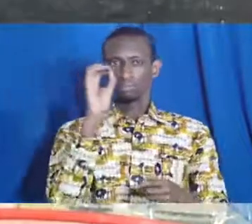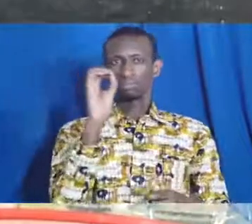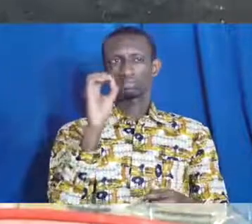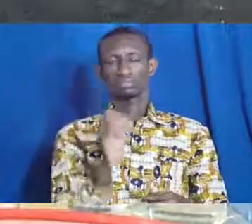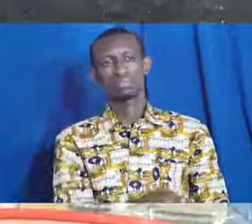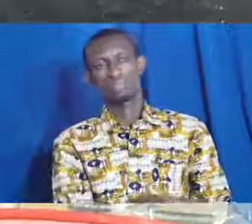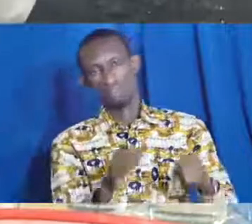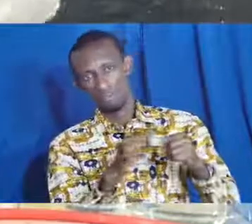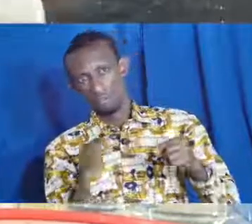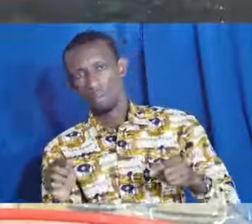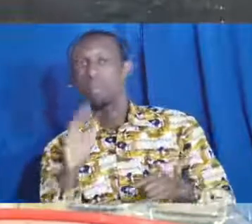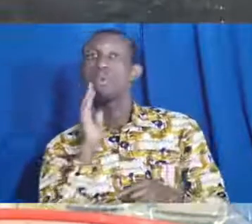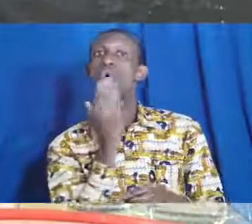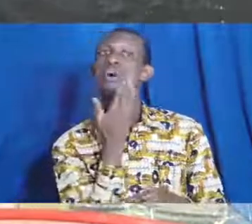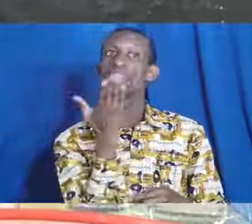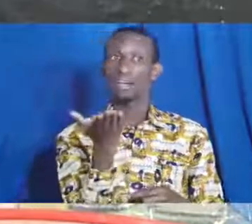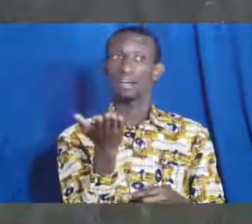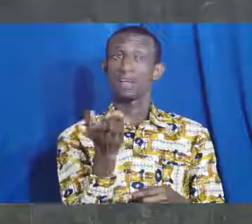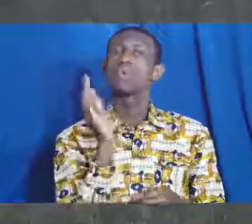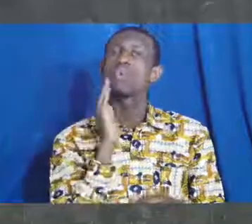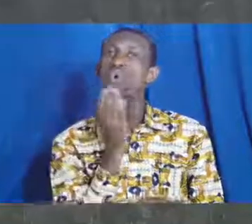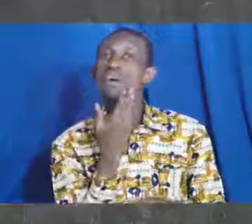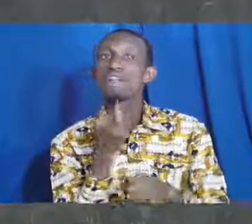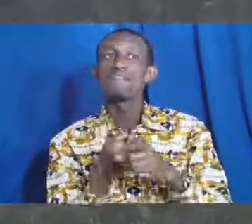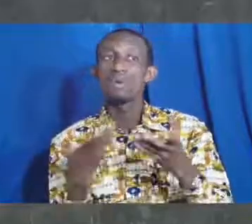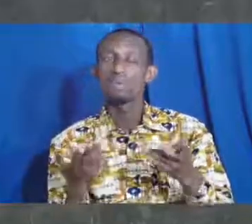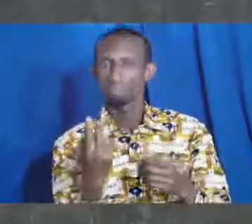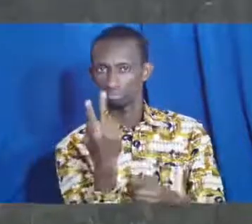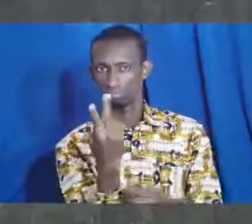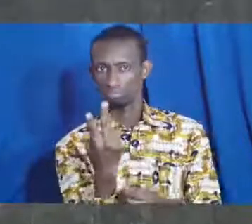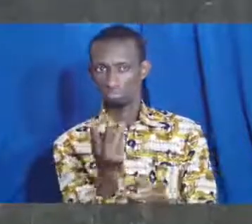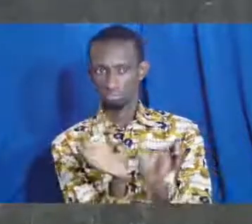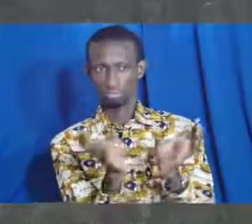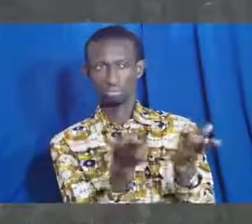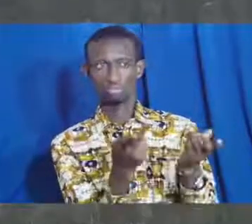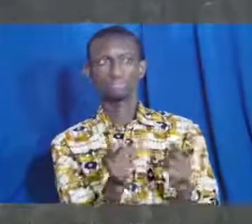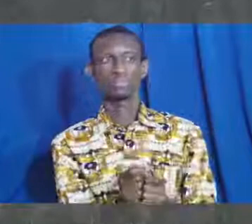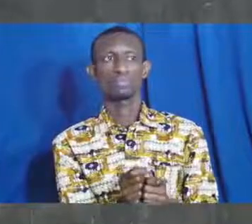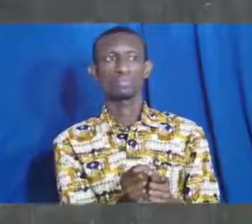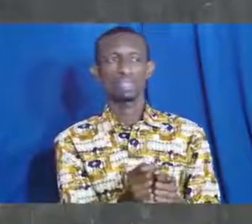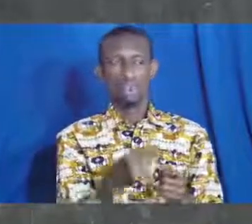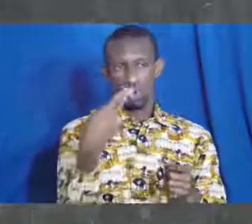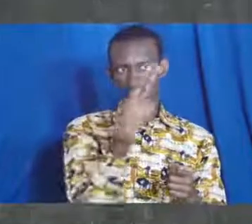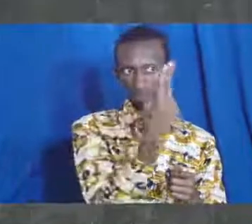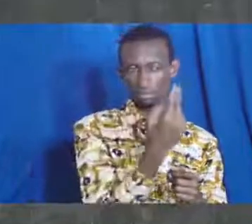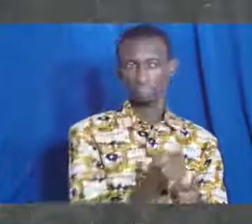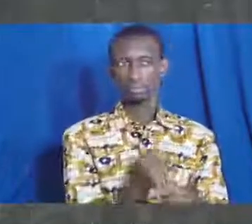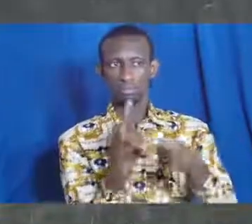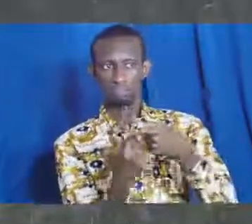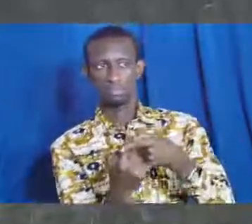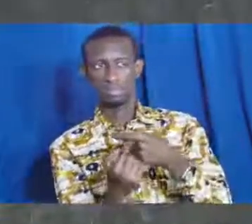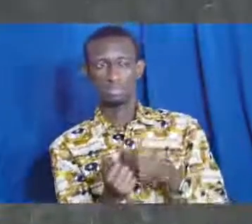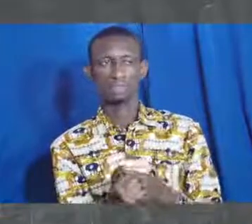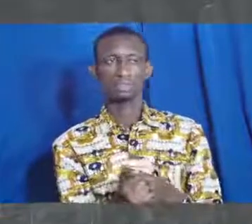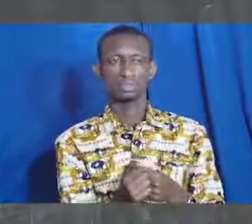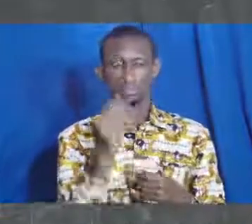water. Water is made up of these two elements, oxygen and hydrogen combining to form